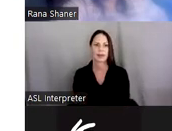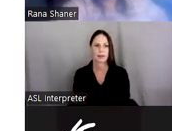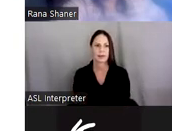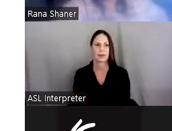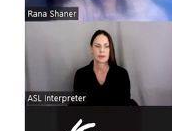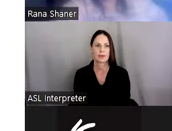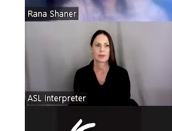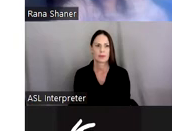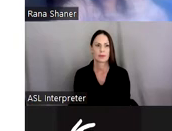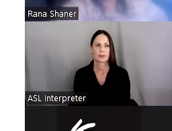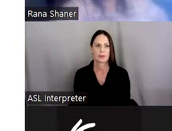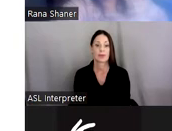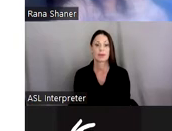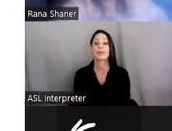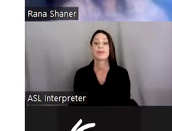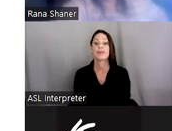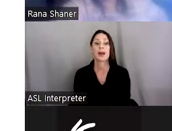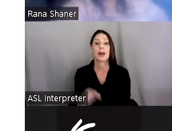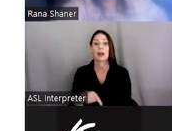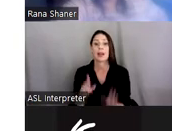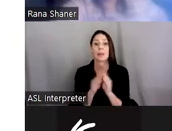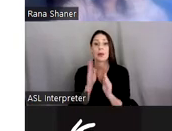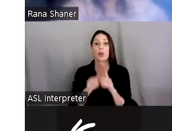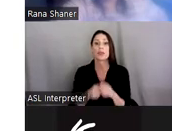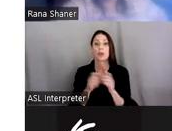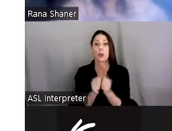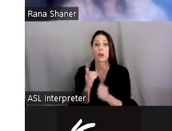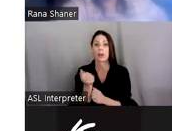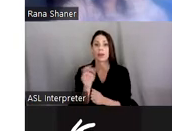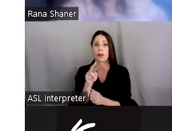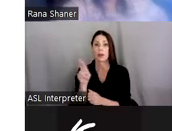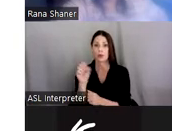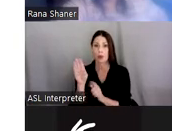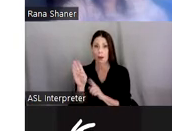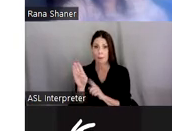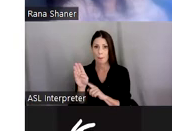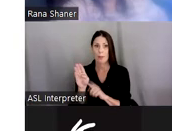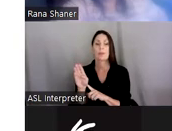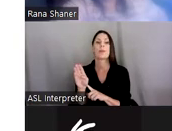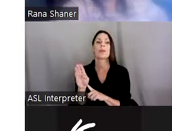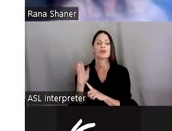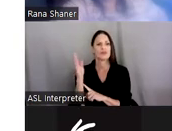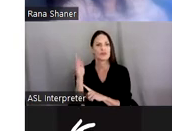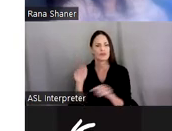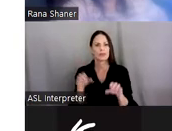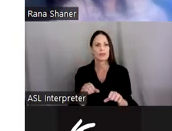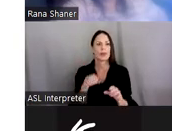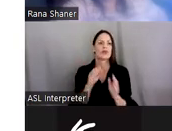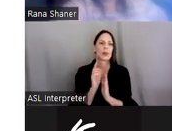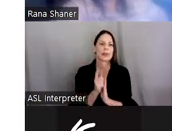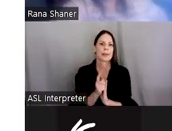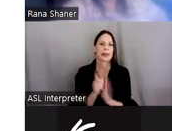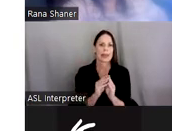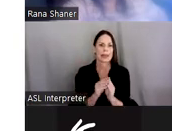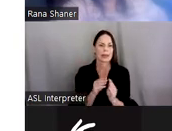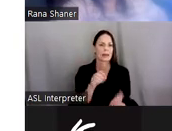So it will start with Dr. Rob doing the meeting minute approval from June.